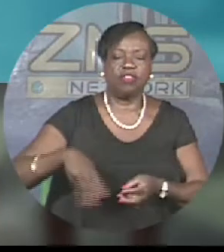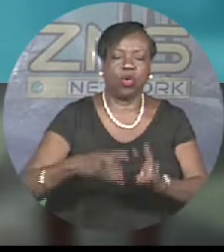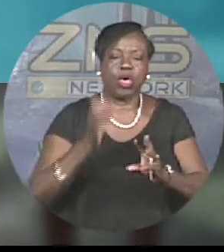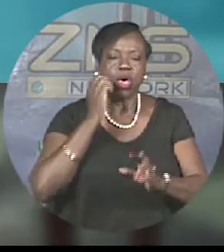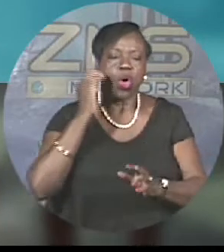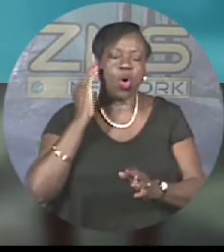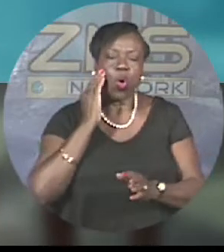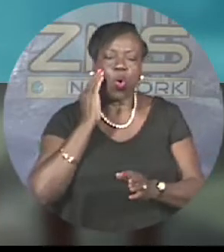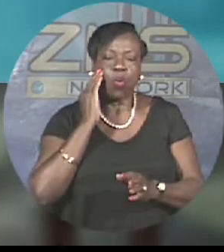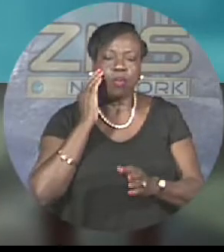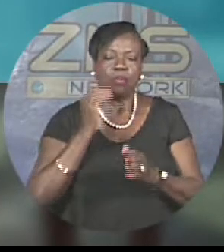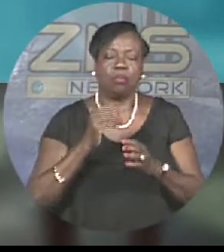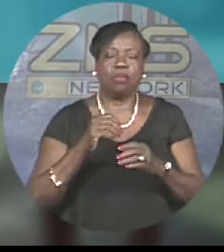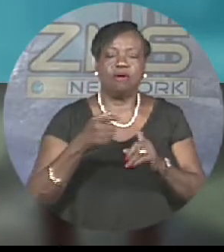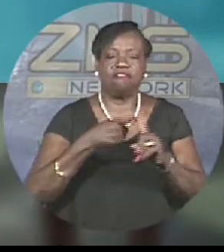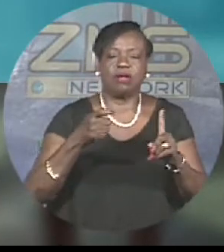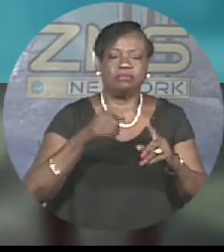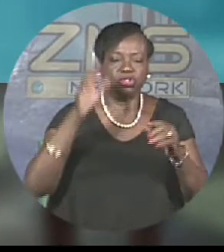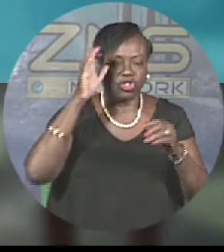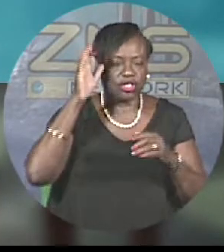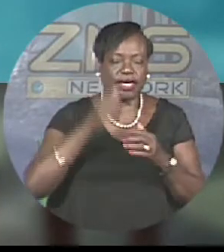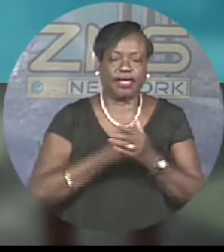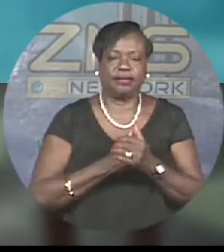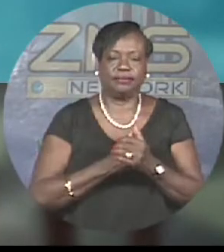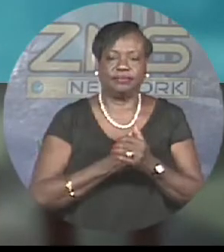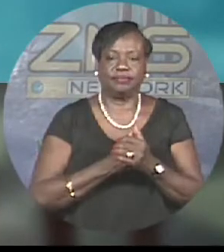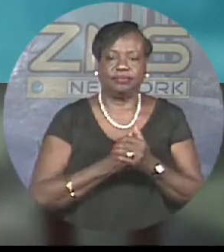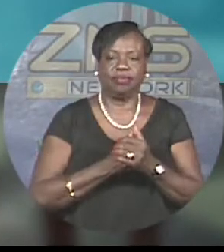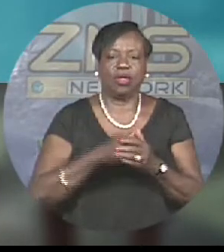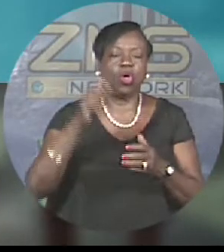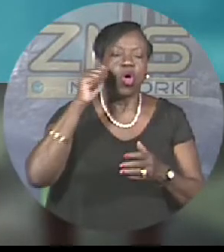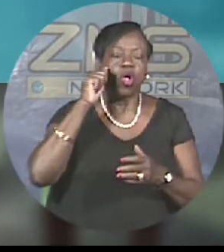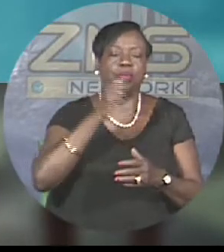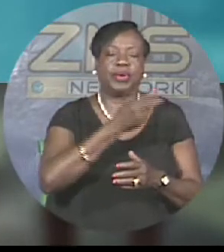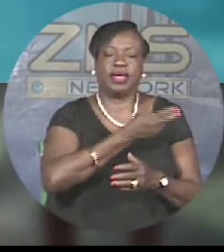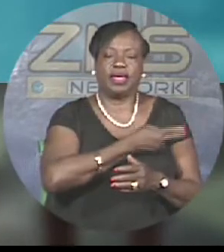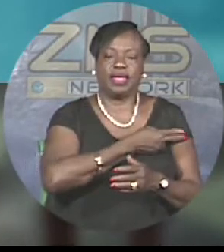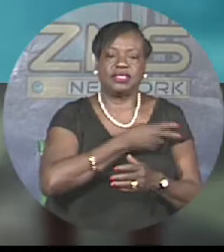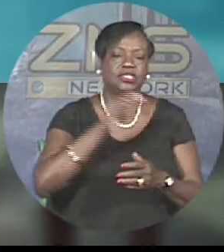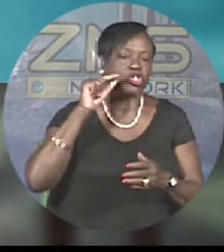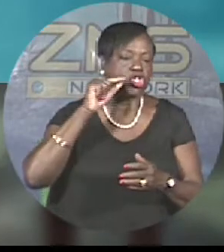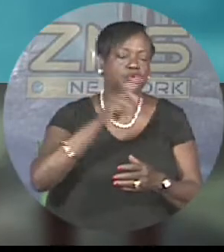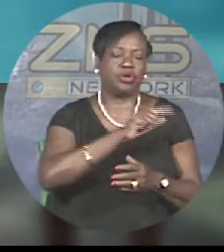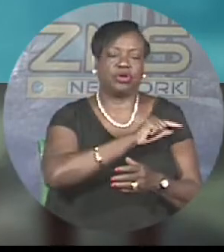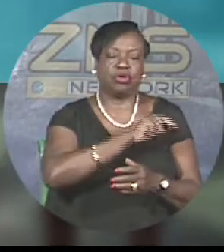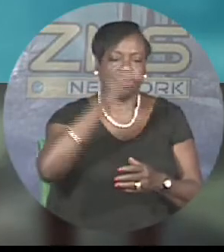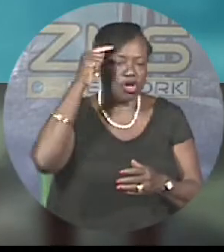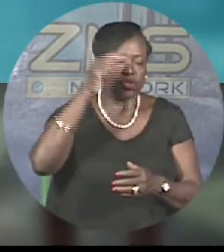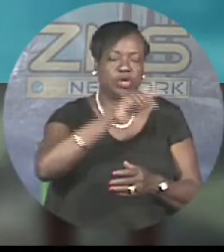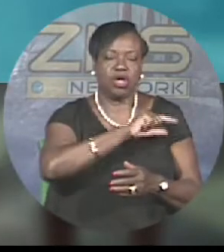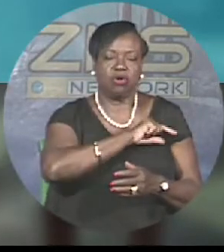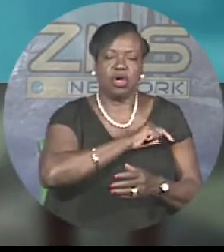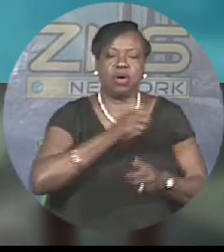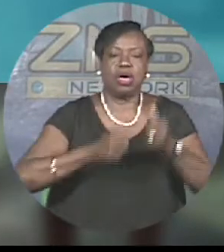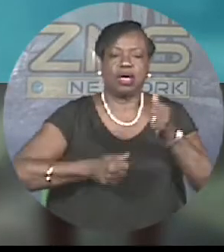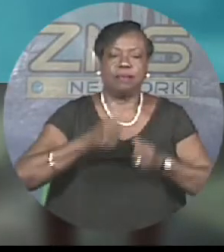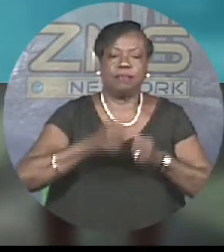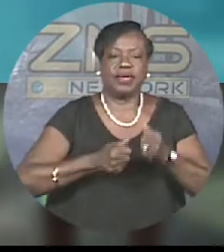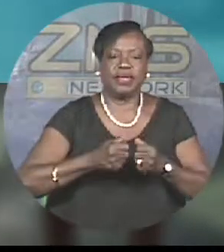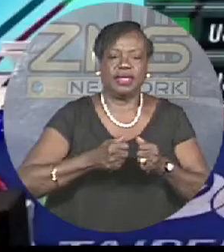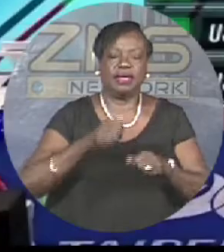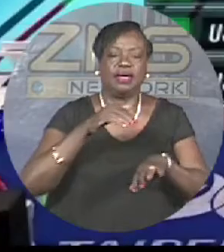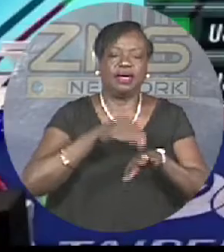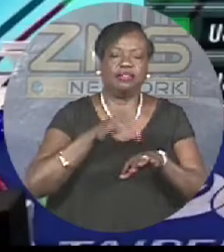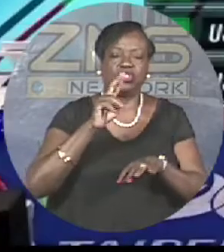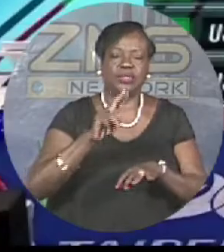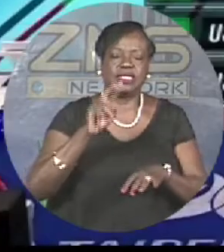Taipei. The team of Joanna Evans, Aubrey Higgs, Laura Morley, and Gershwin Green were competing at the 27th